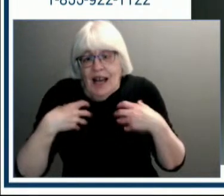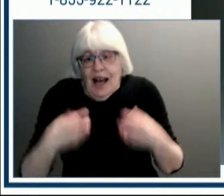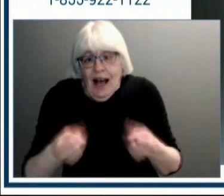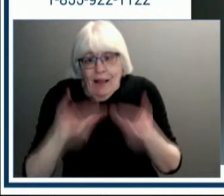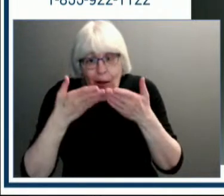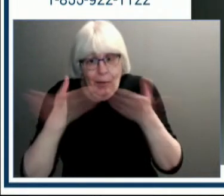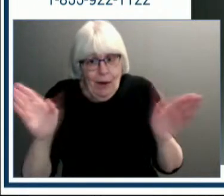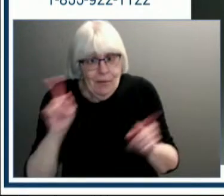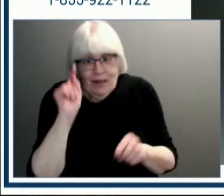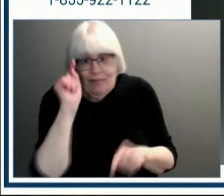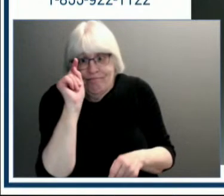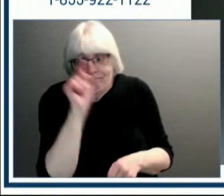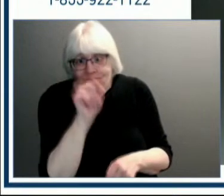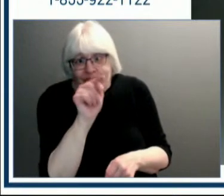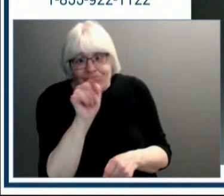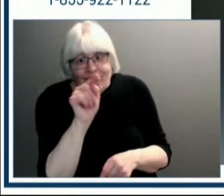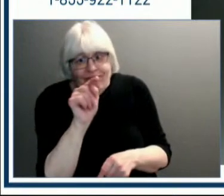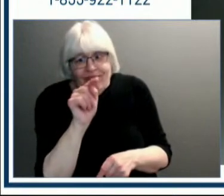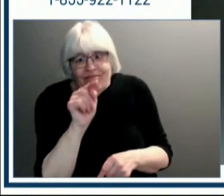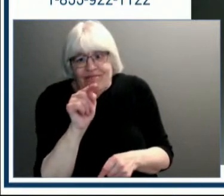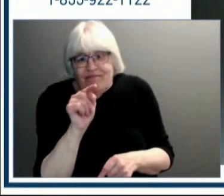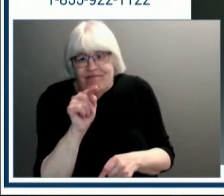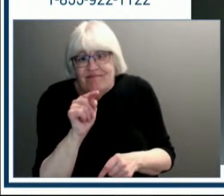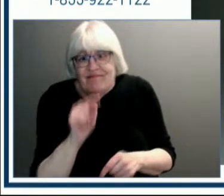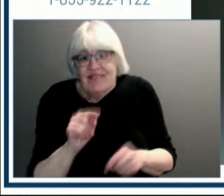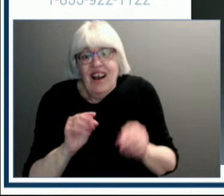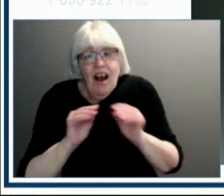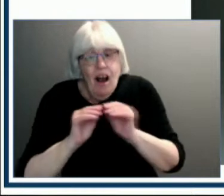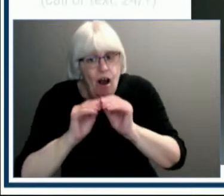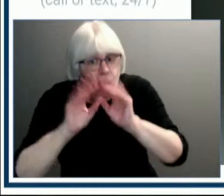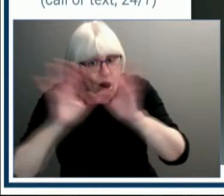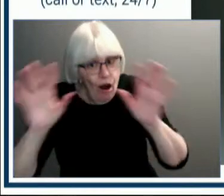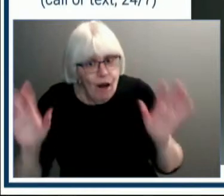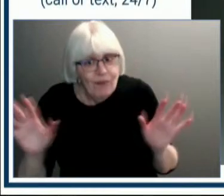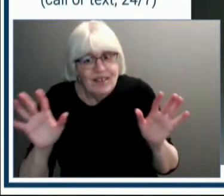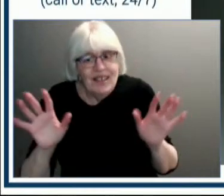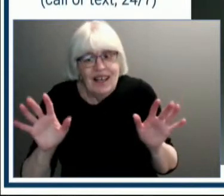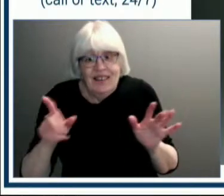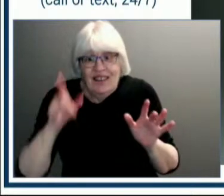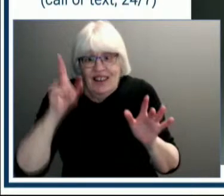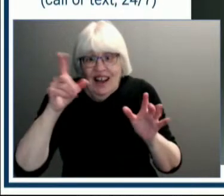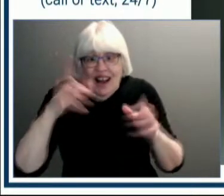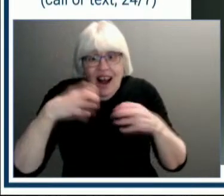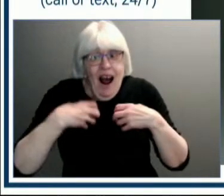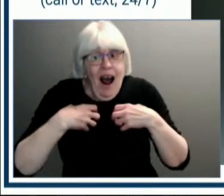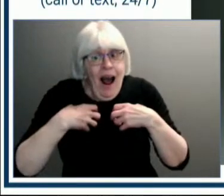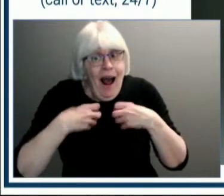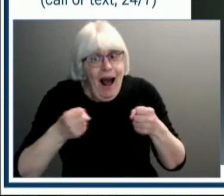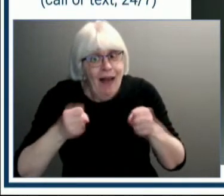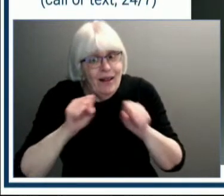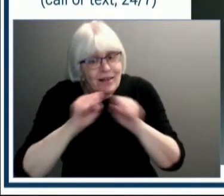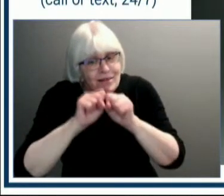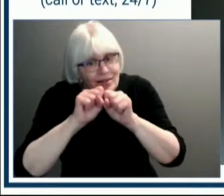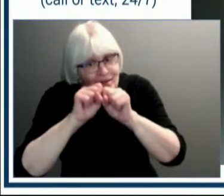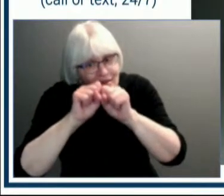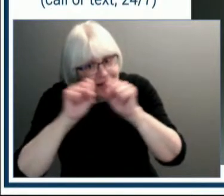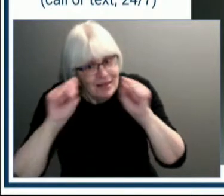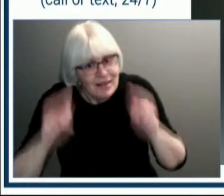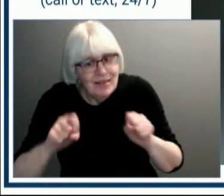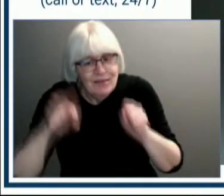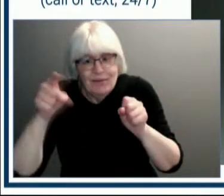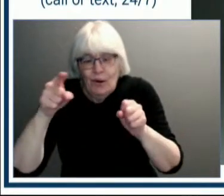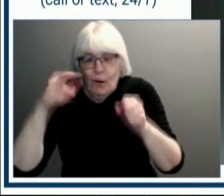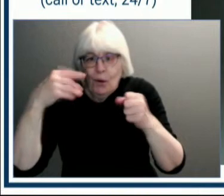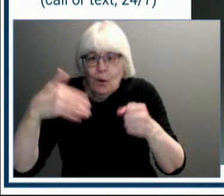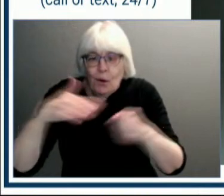that, for a long time, our health system, our acute care system has been under substantive stress.